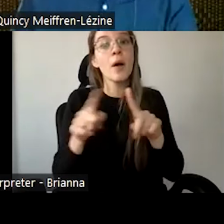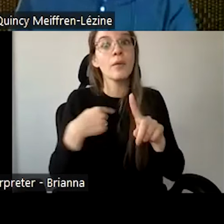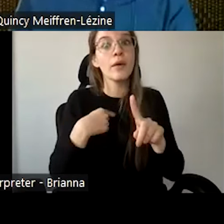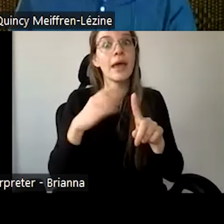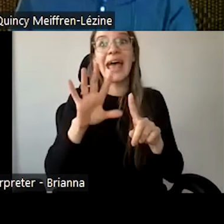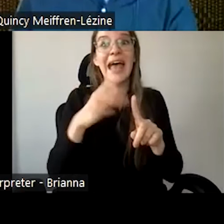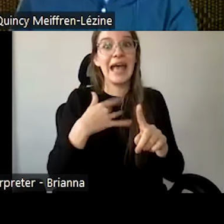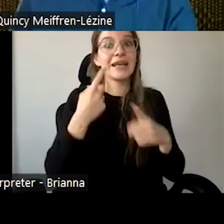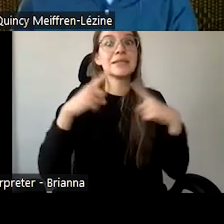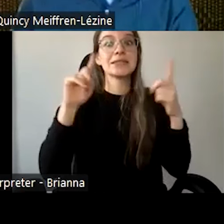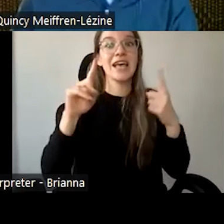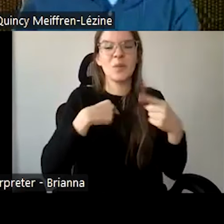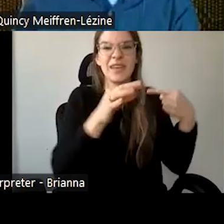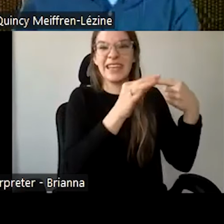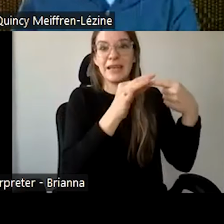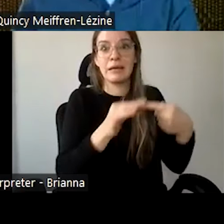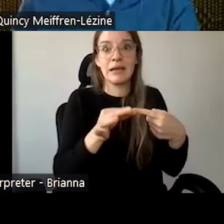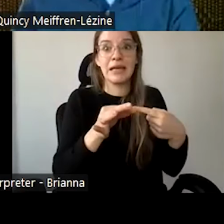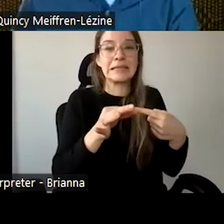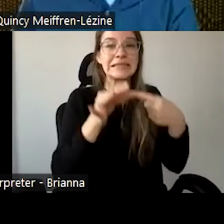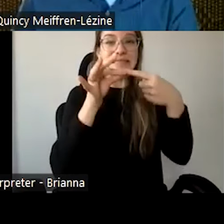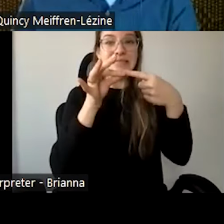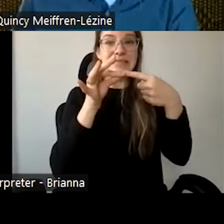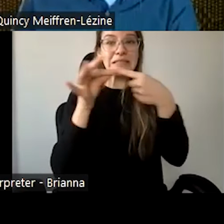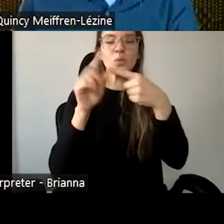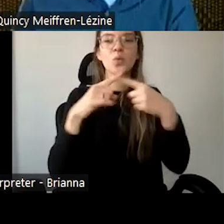them back up to that recovery level.